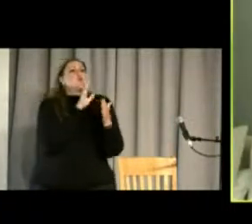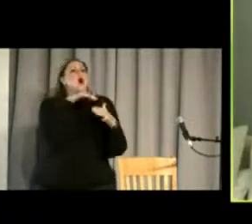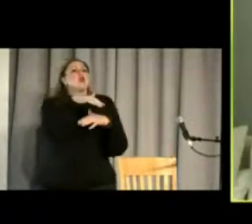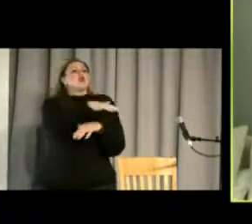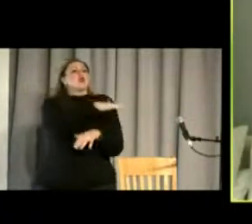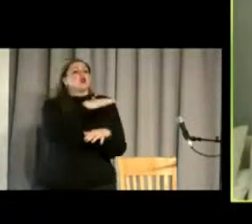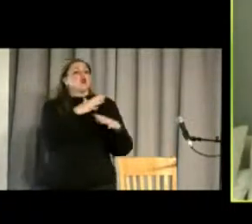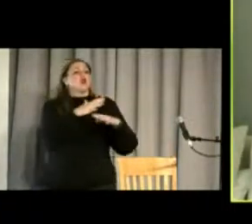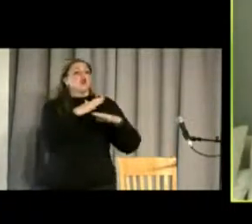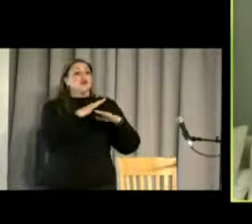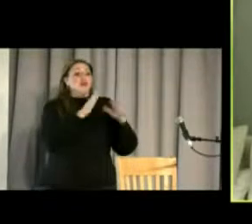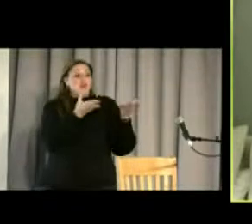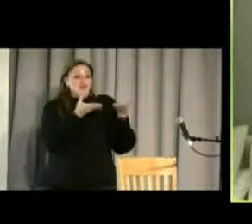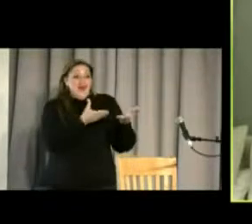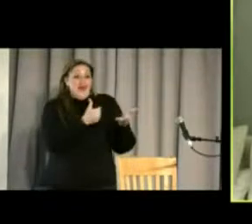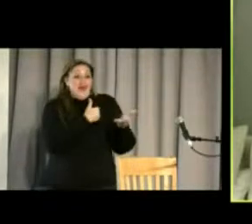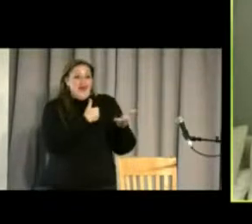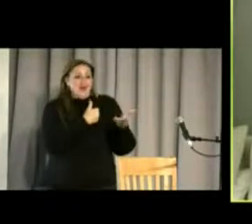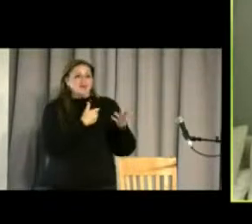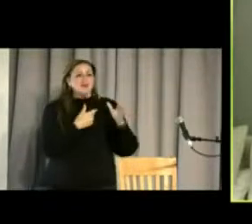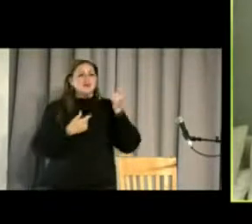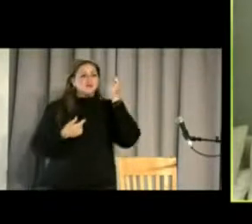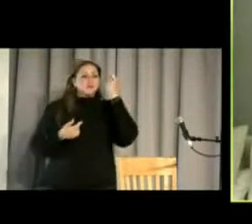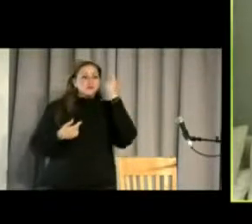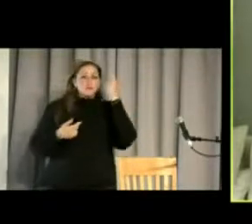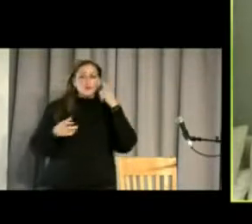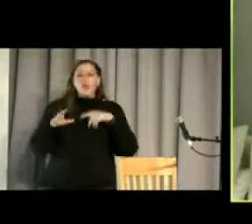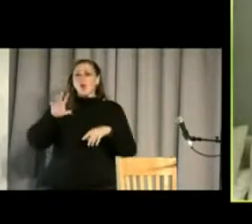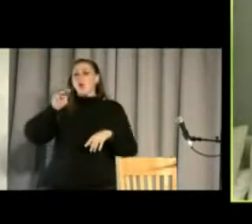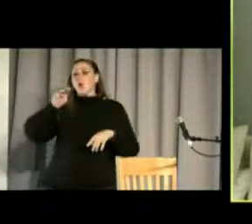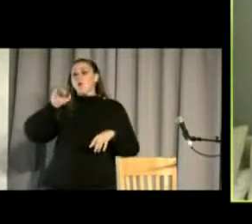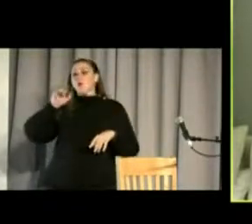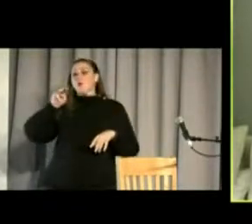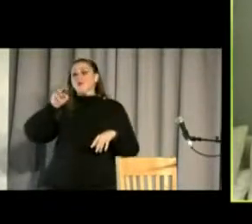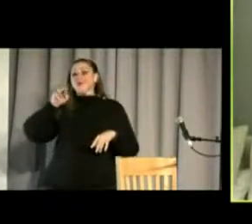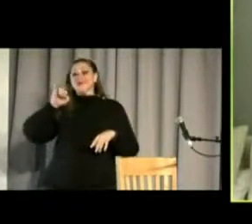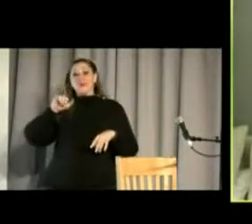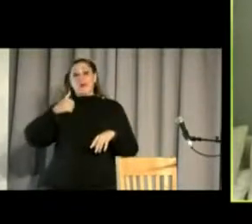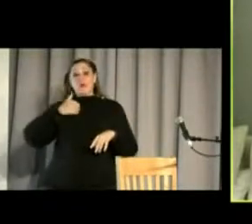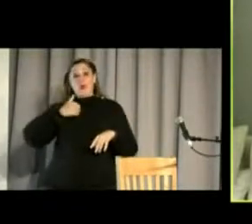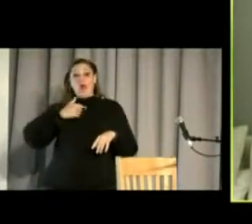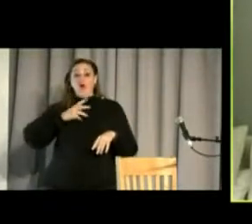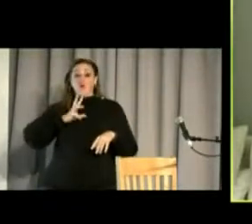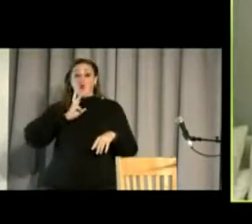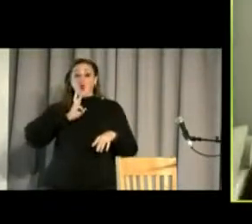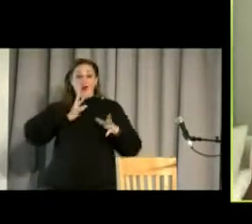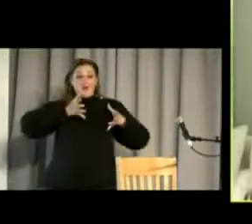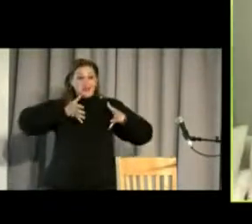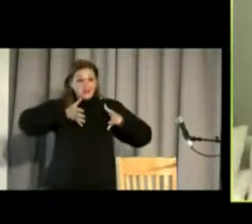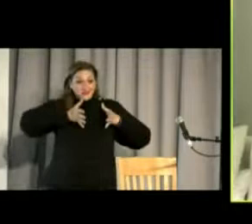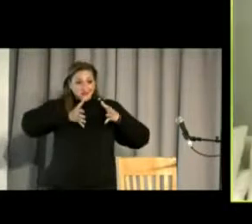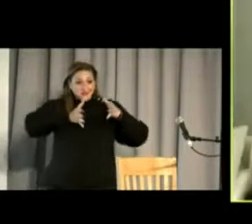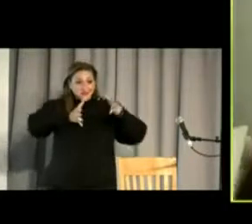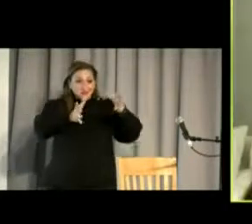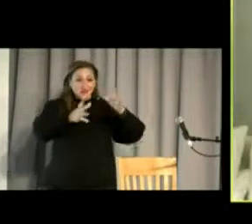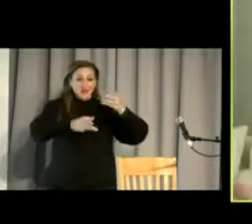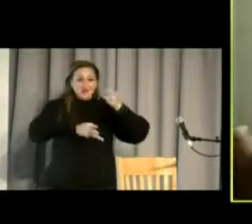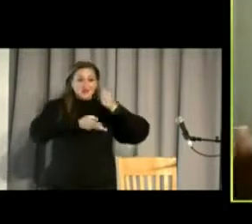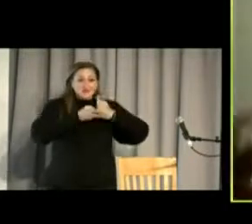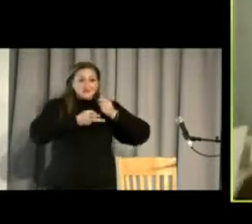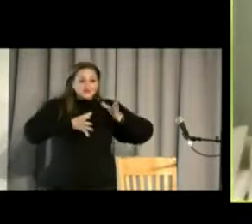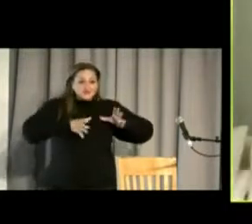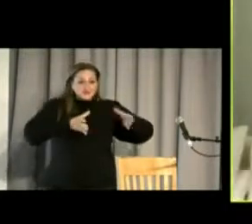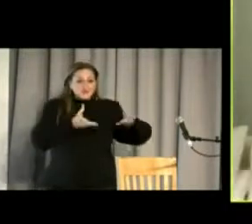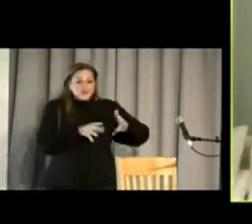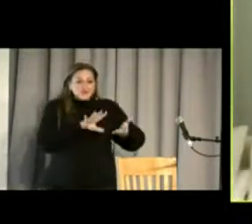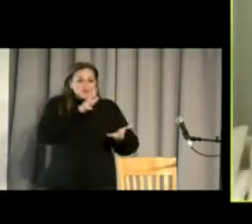base. So our water comes from what is called a reservoir. And that reservoir, years ago when the city was developed,